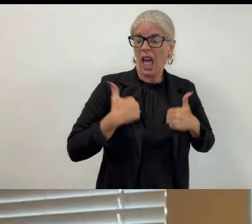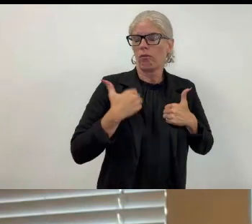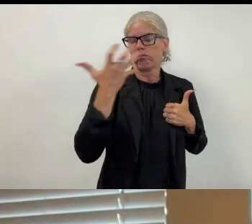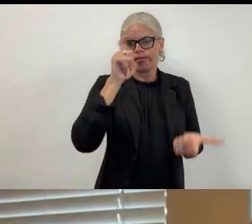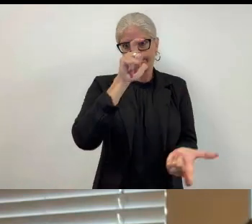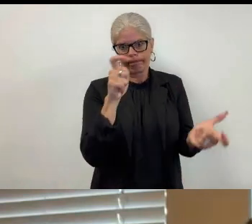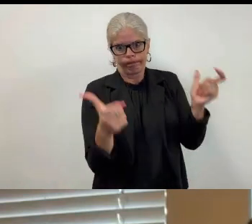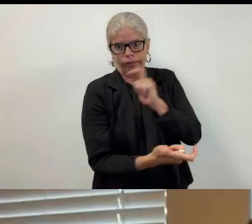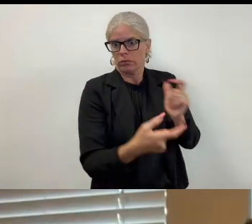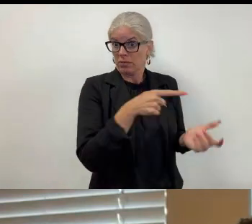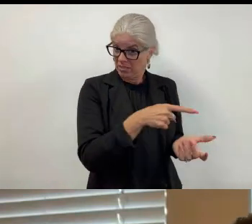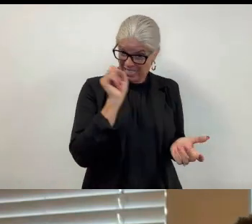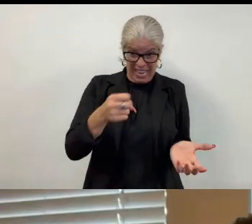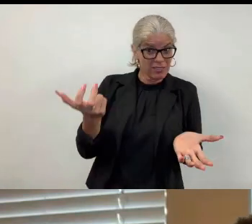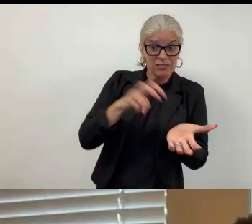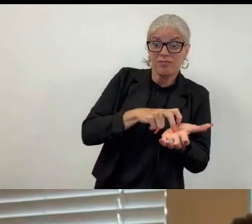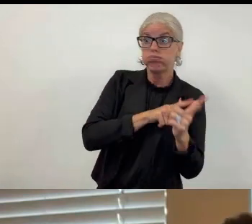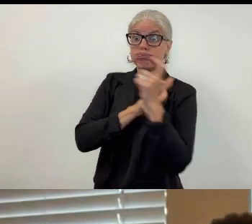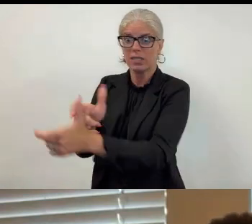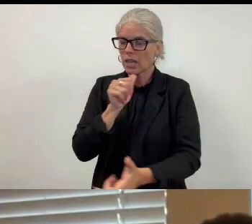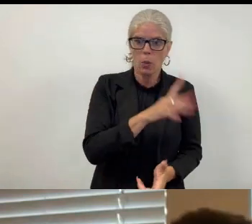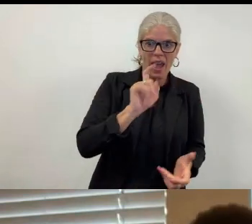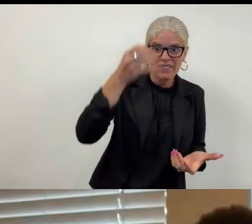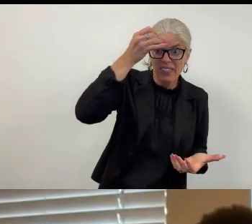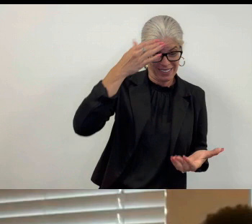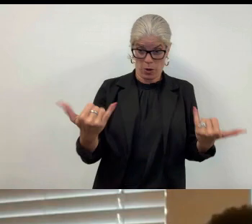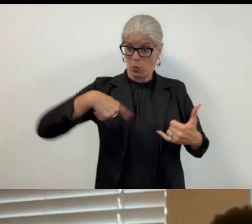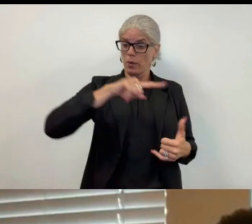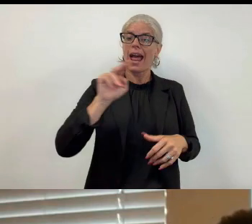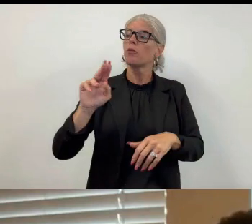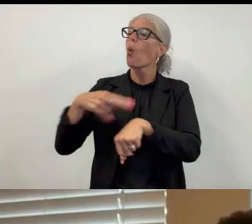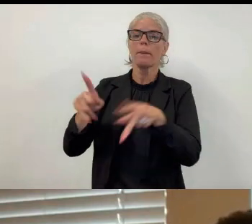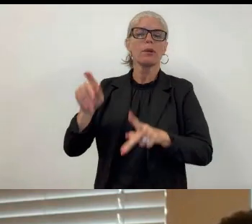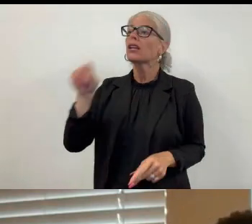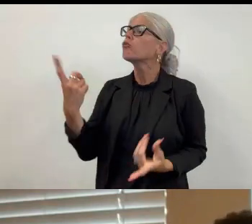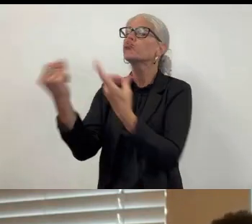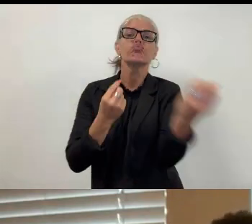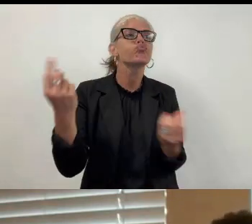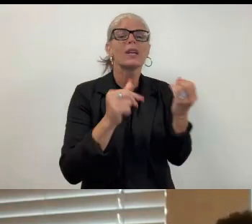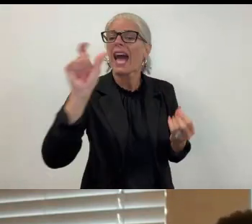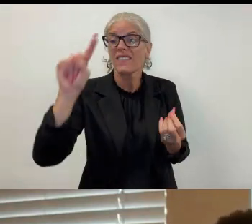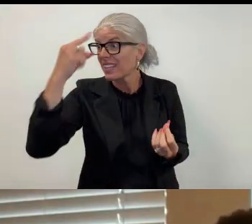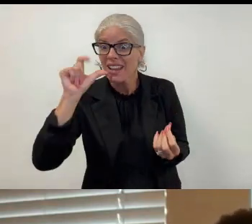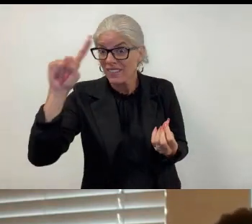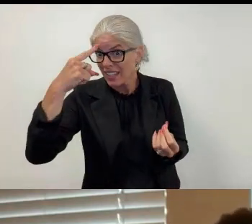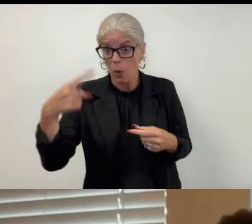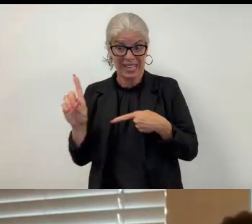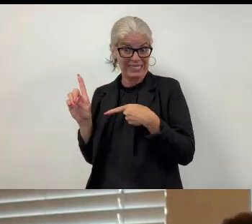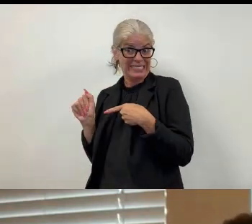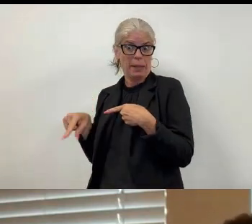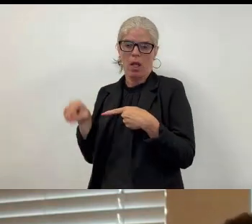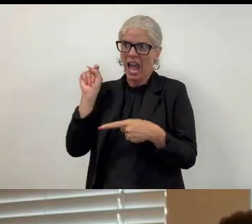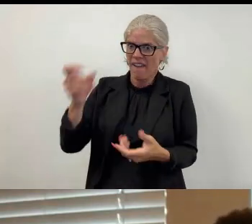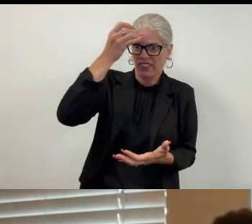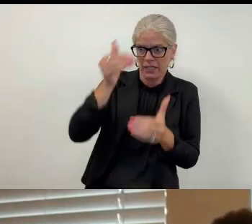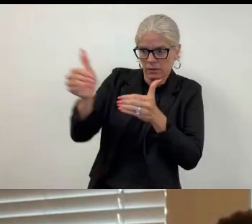you've recently gained your disability and you're transitioning from just being able to up and go, without having to do a lot of advanced research. But that's just